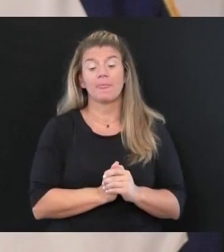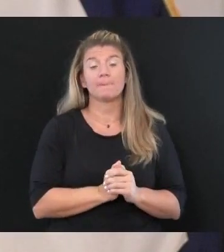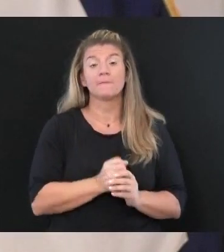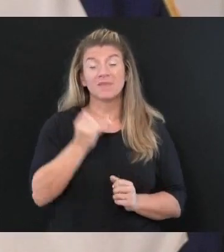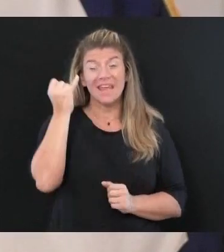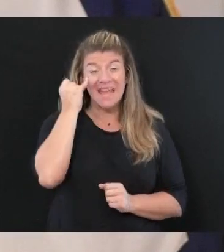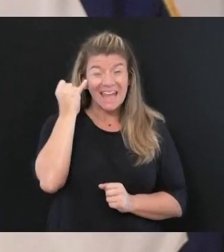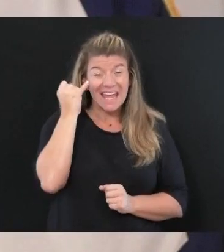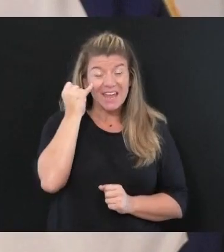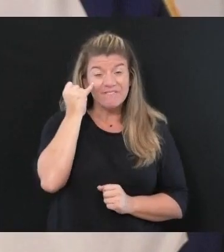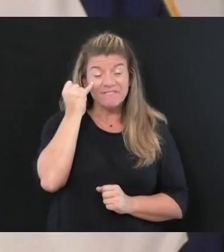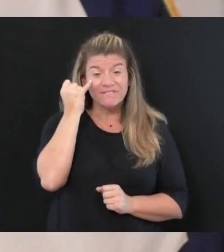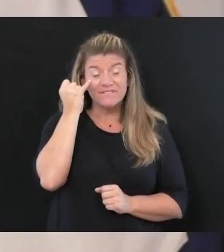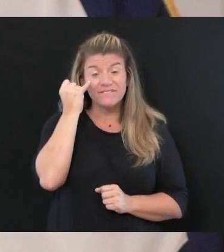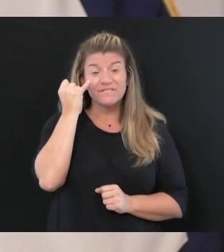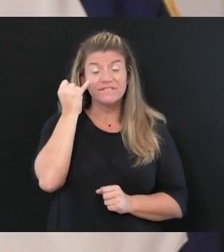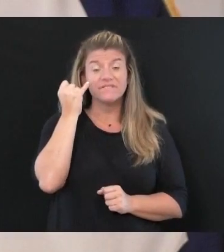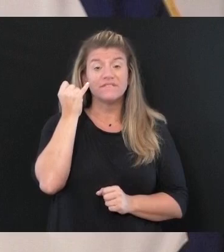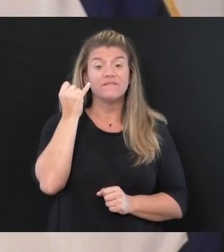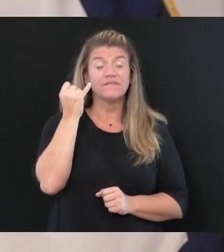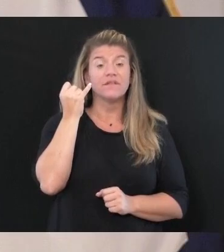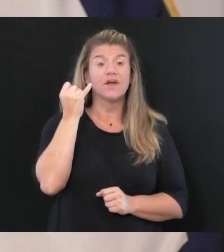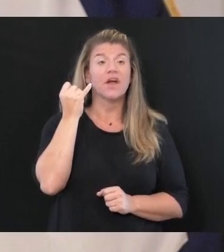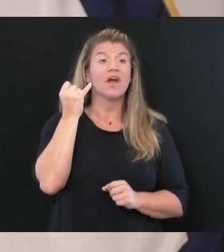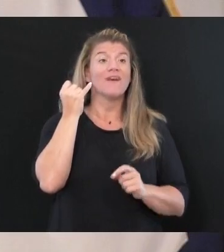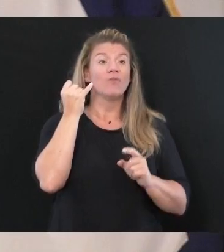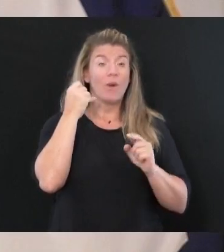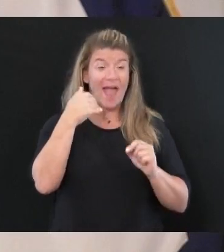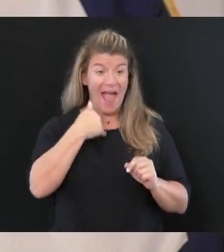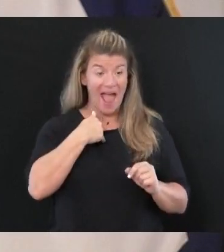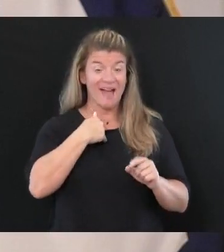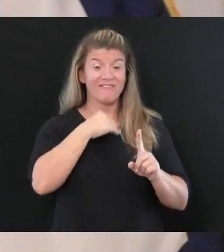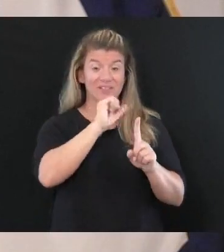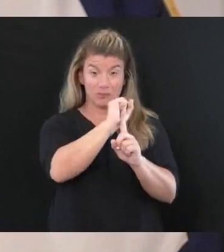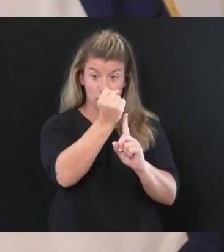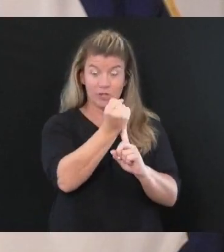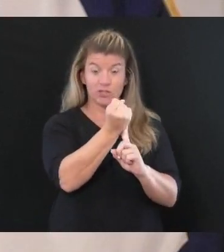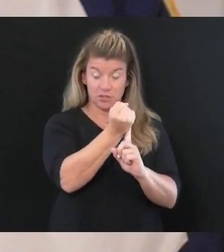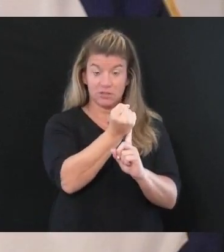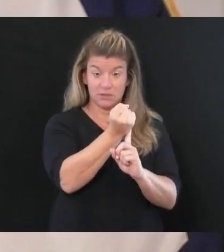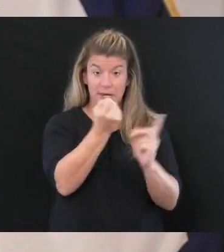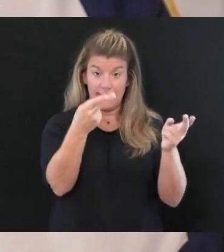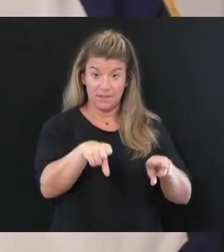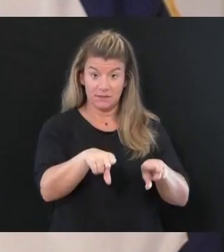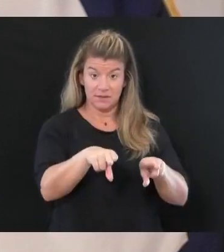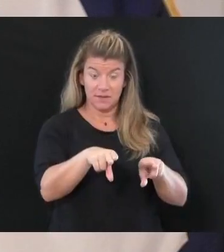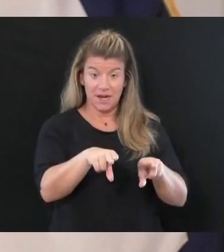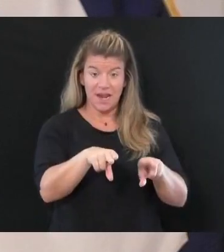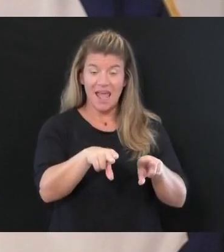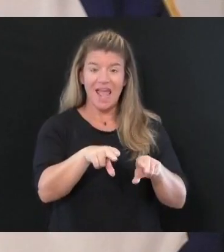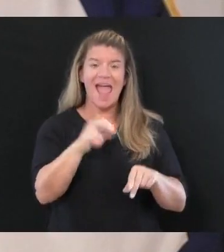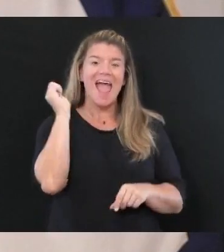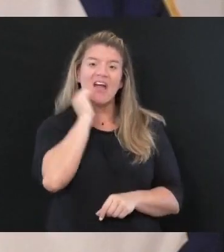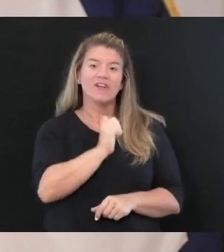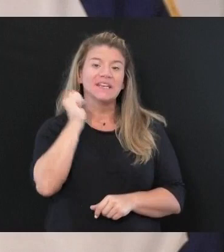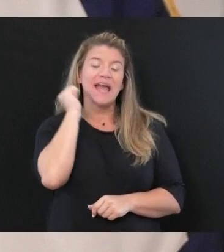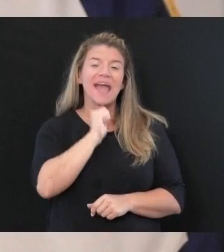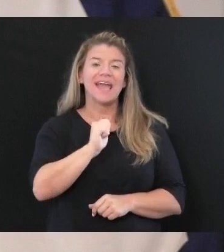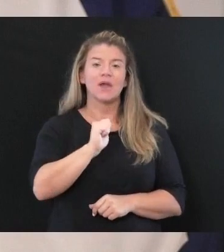we go in a situation to where we're updating